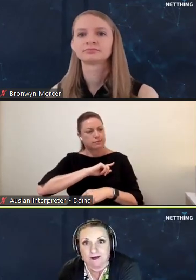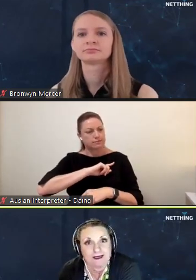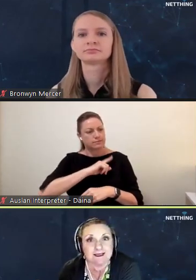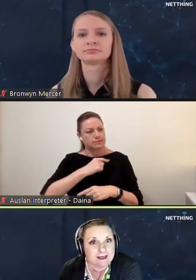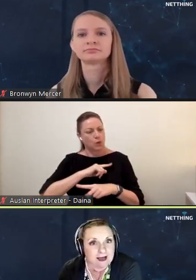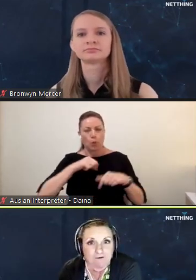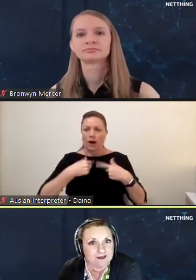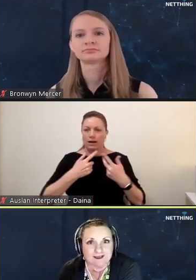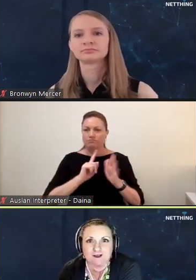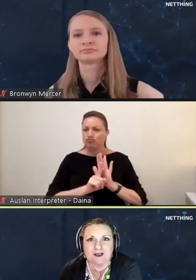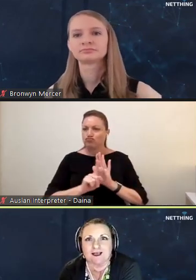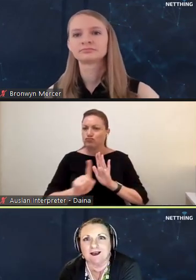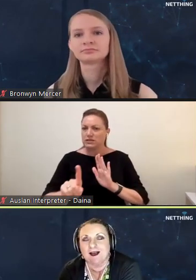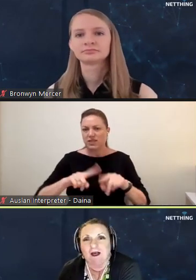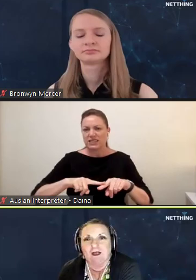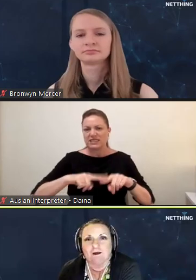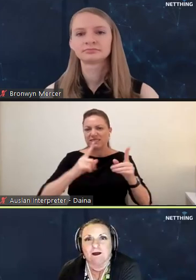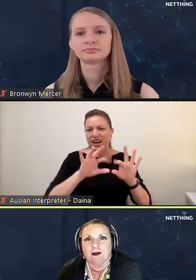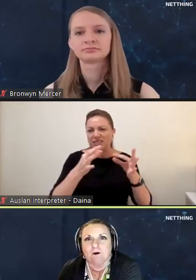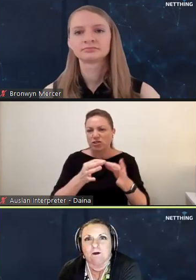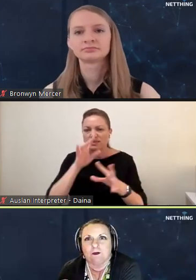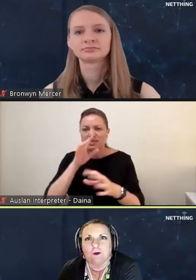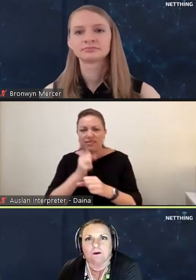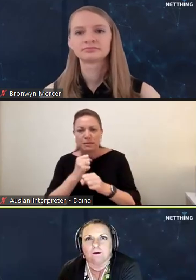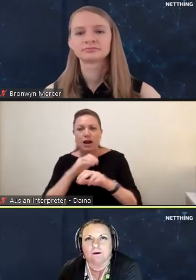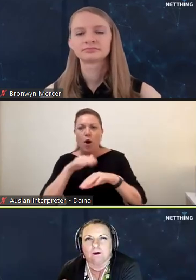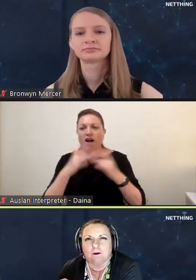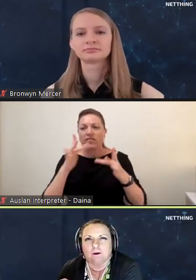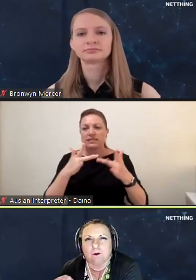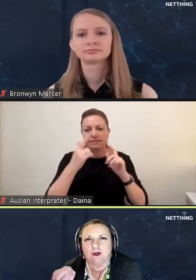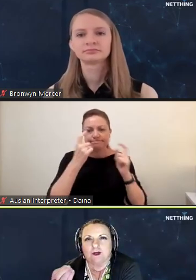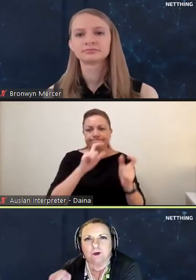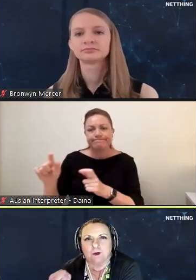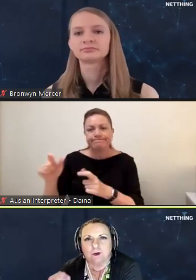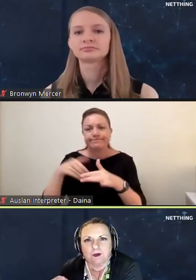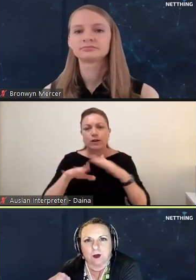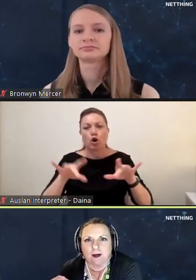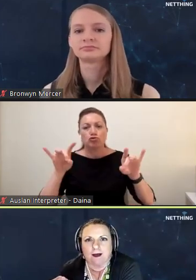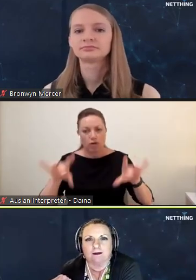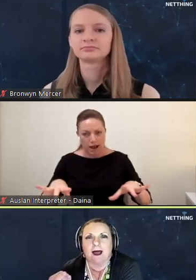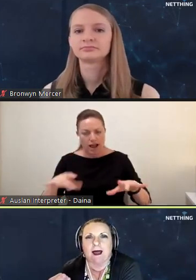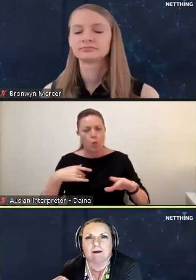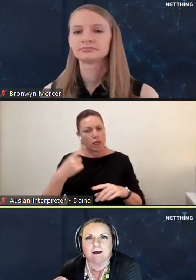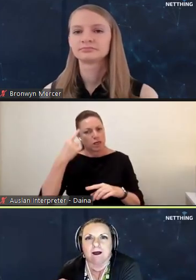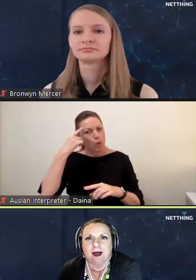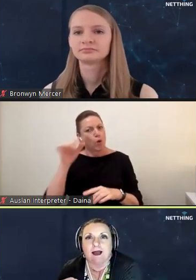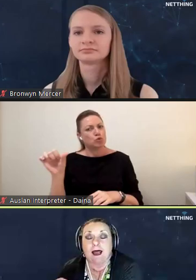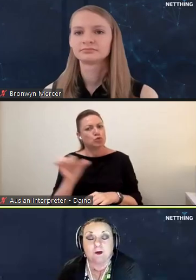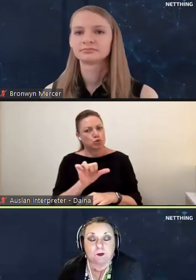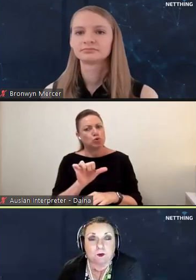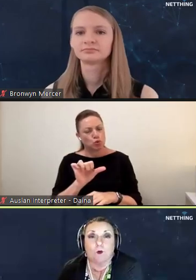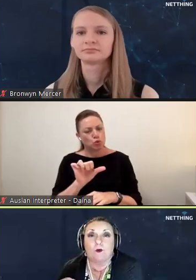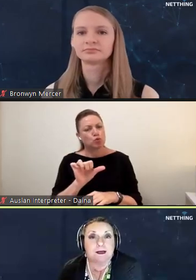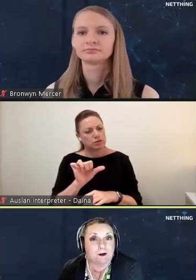interested parties of internet governance in Australia that thought we should go back to having